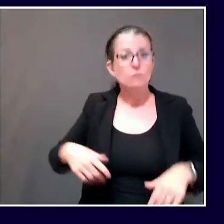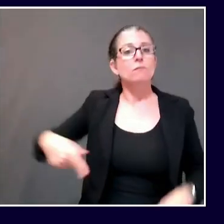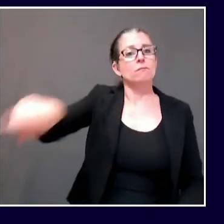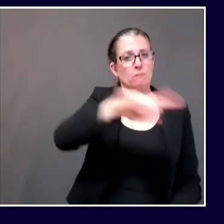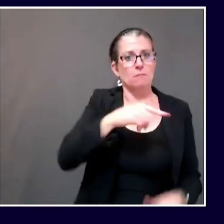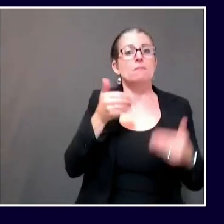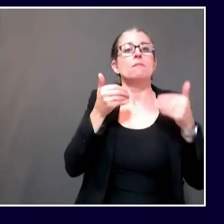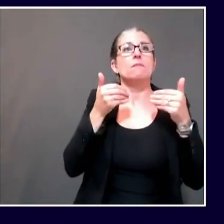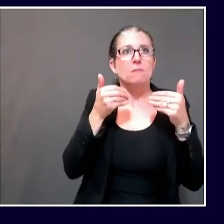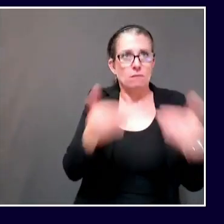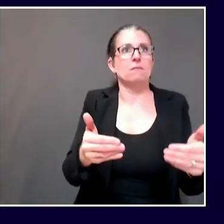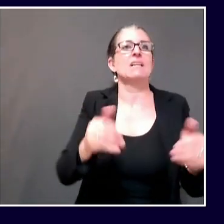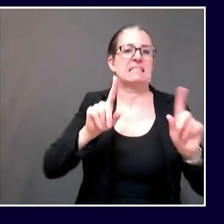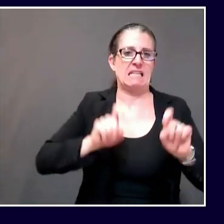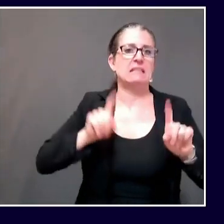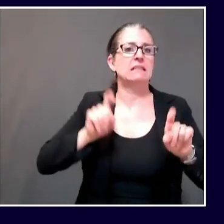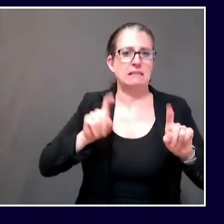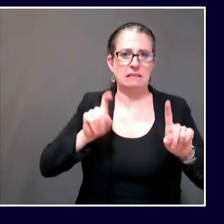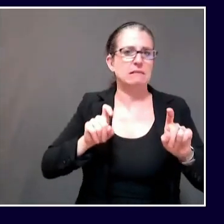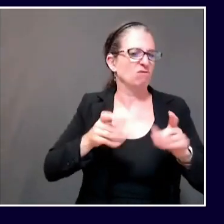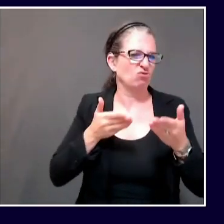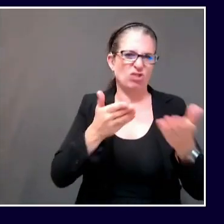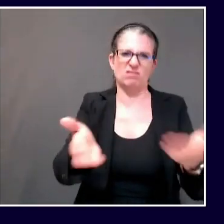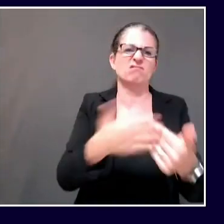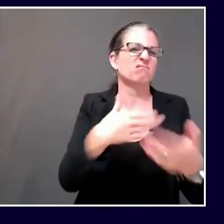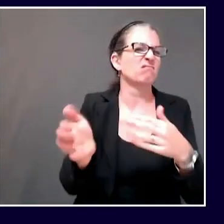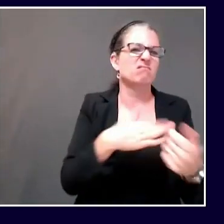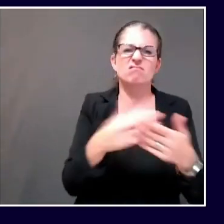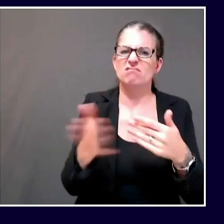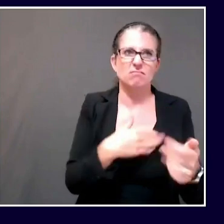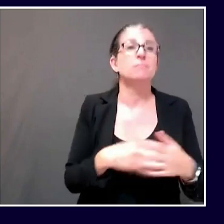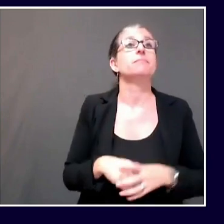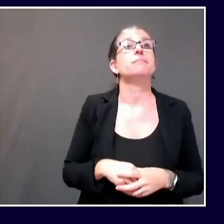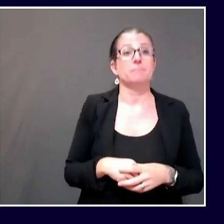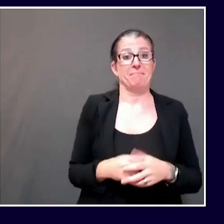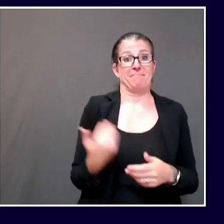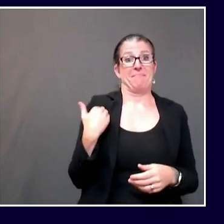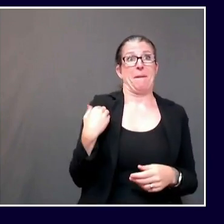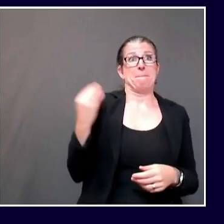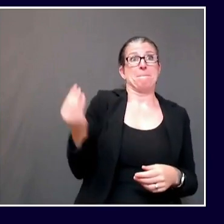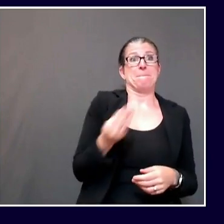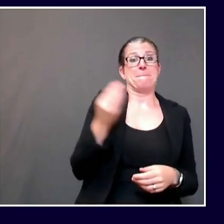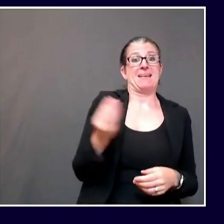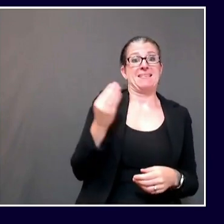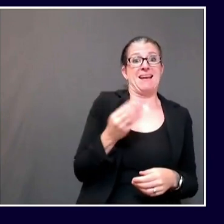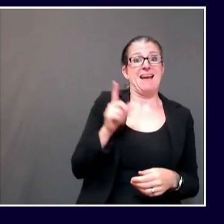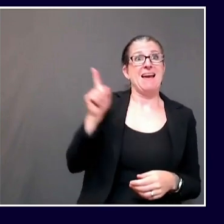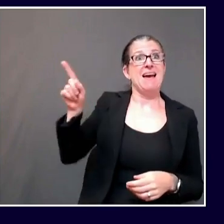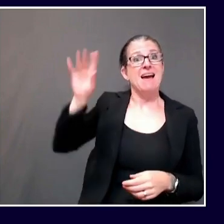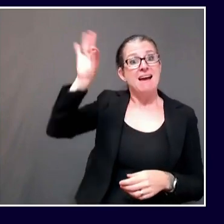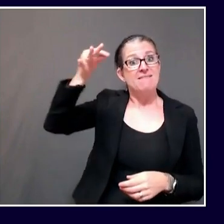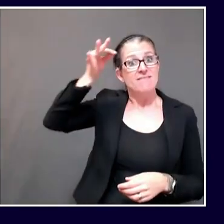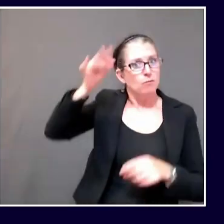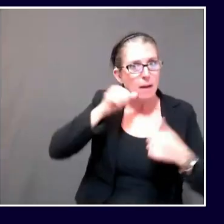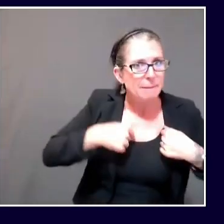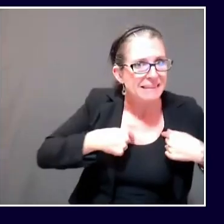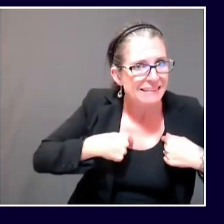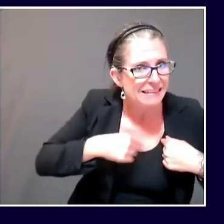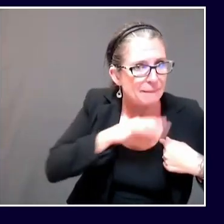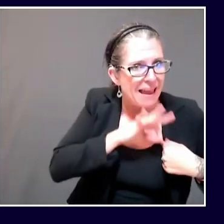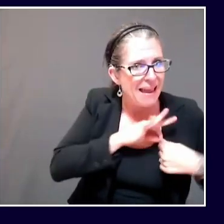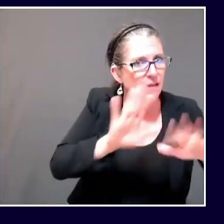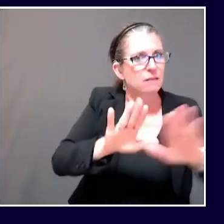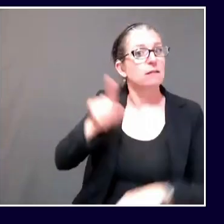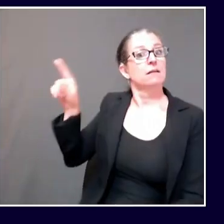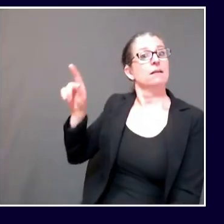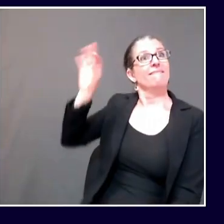infection. But on Monday, the US CDC, not the Maine CDC, the US CDC changed the website. And